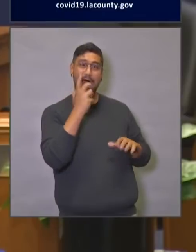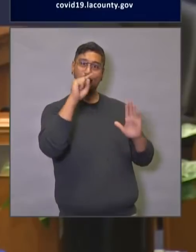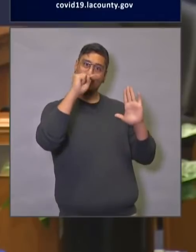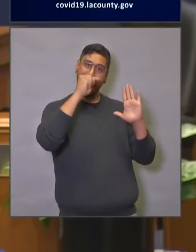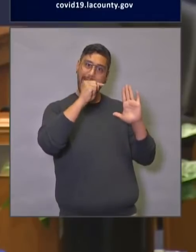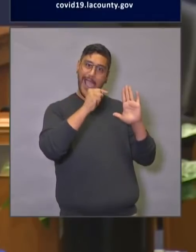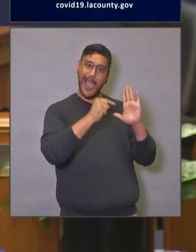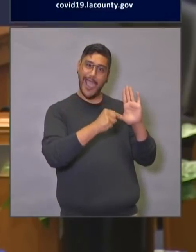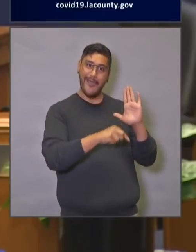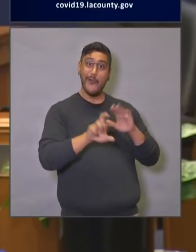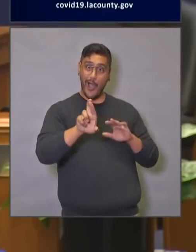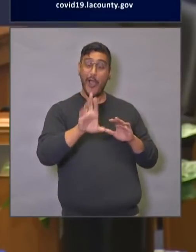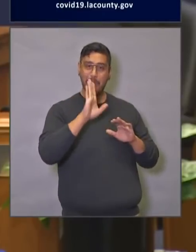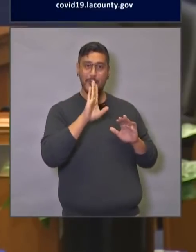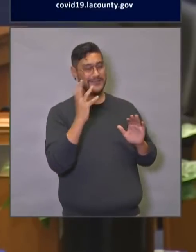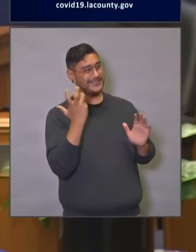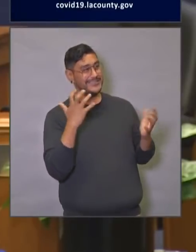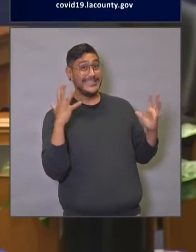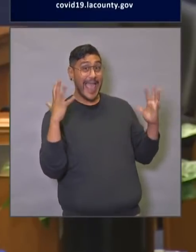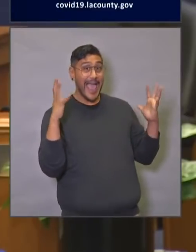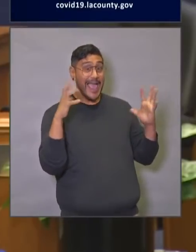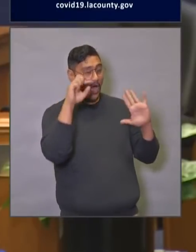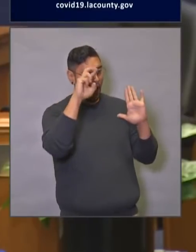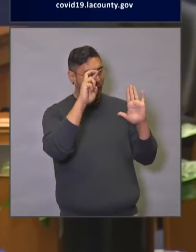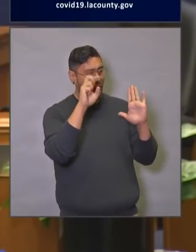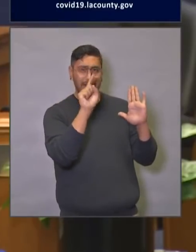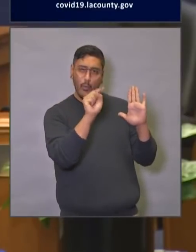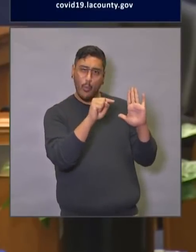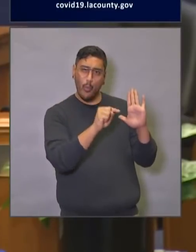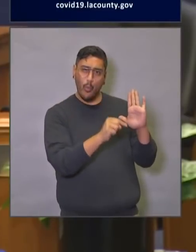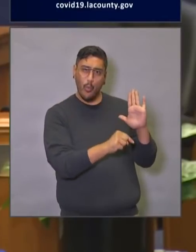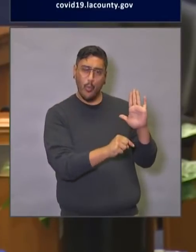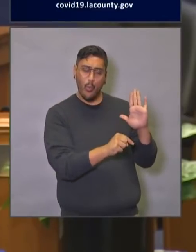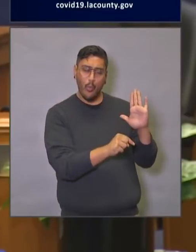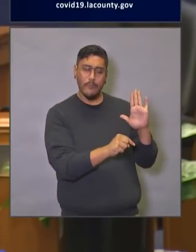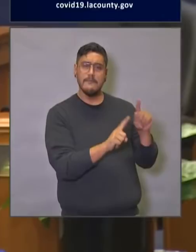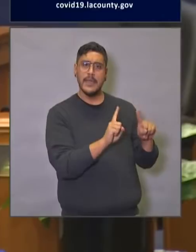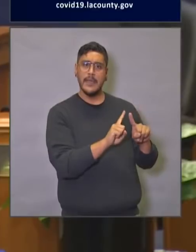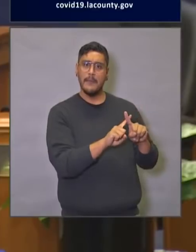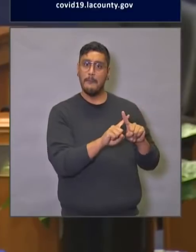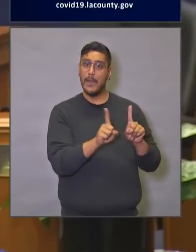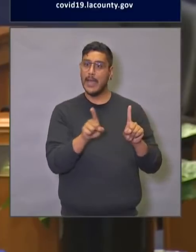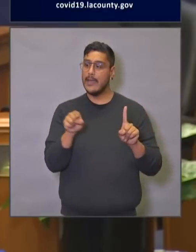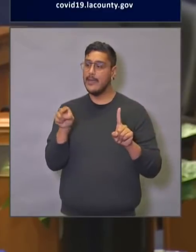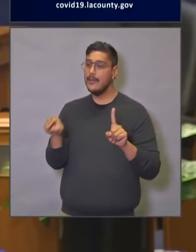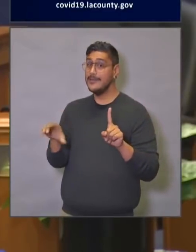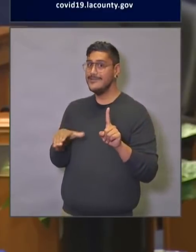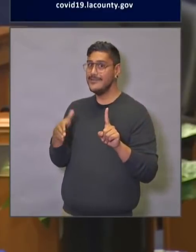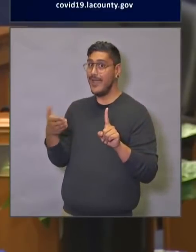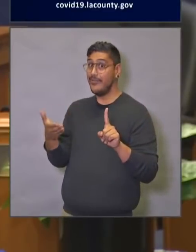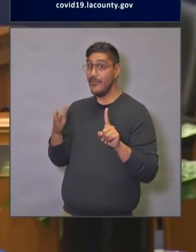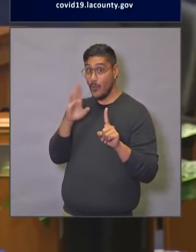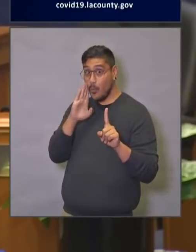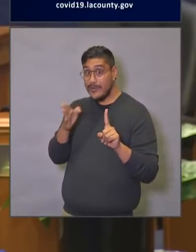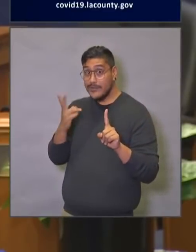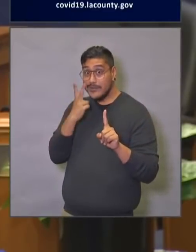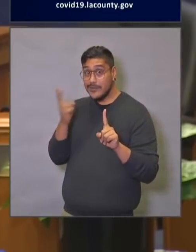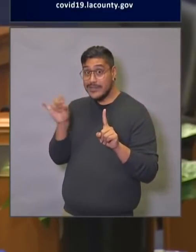down further, however, we would not necessarily see the same trend in the mortality rate. We'll take the next